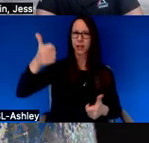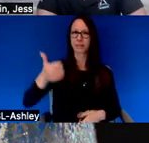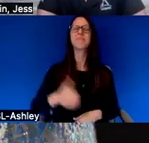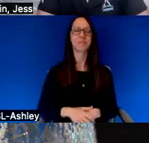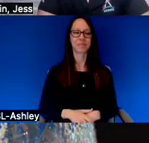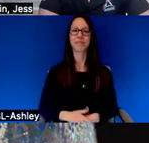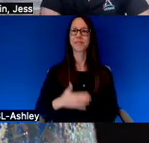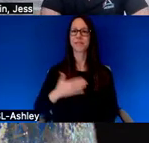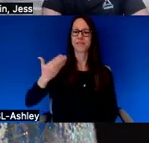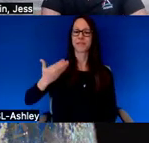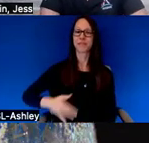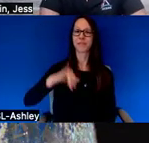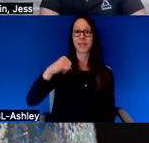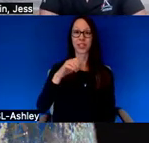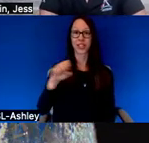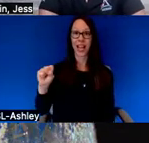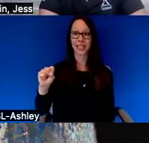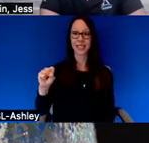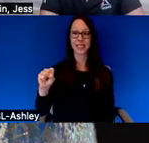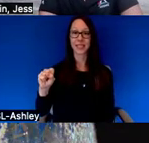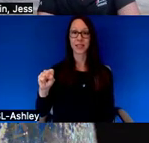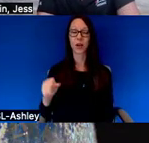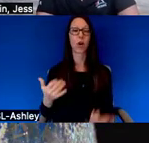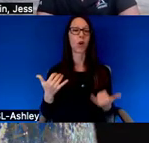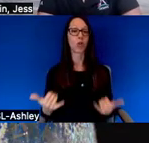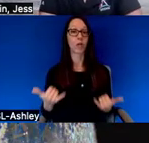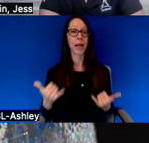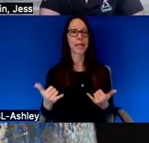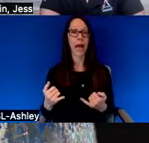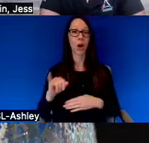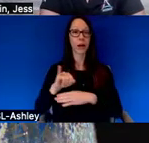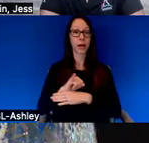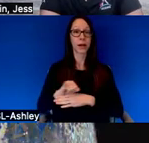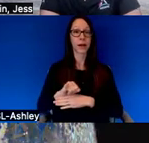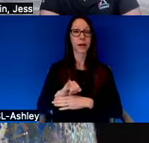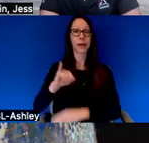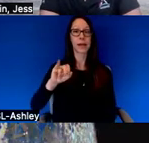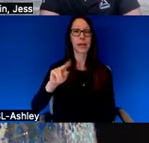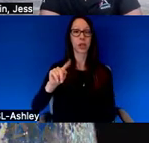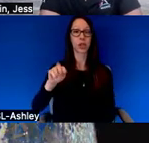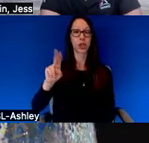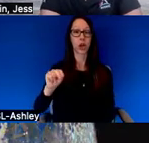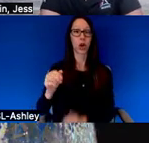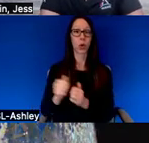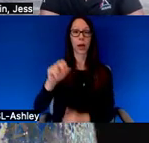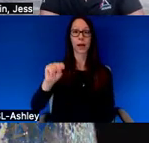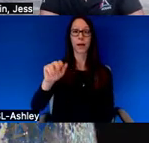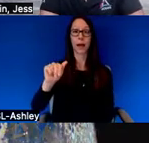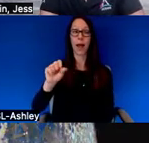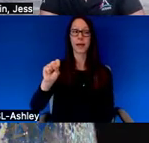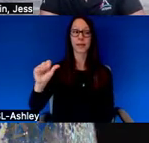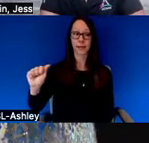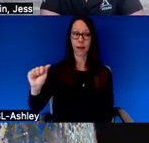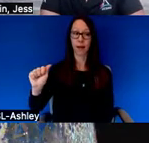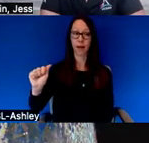So, my name is Jess, and right now I am an intern at NASA working on part of a really cool project